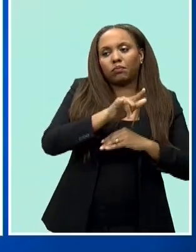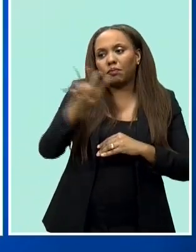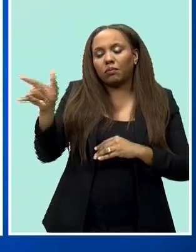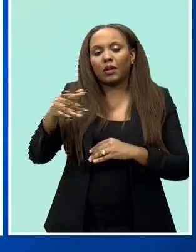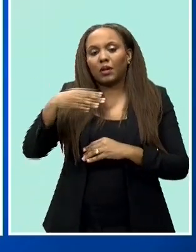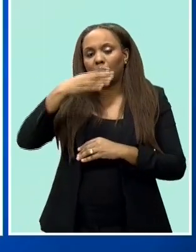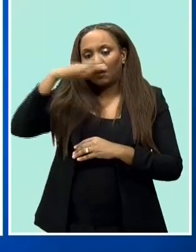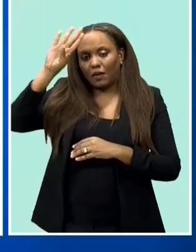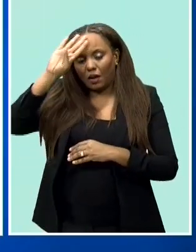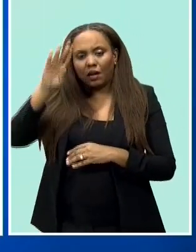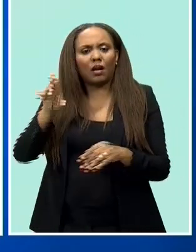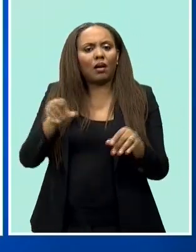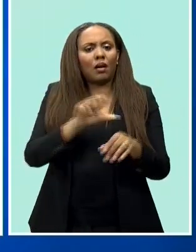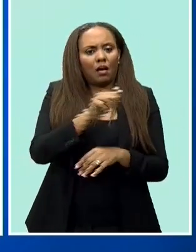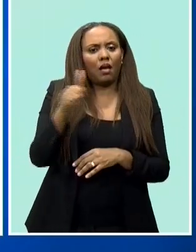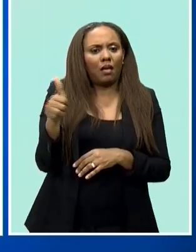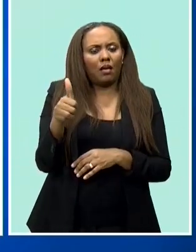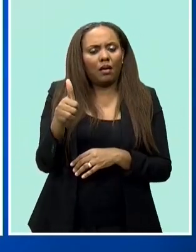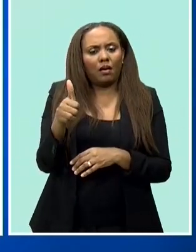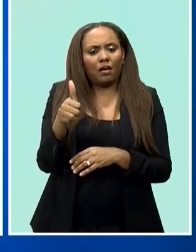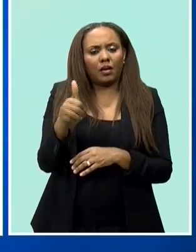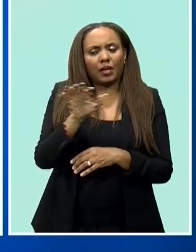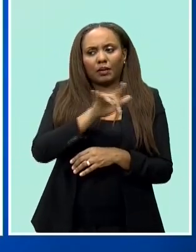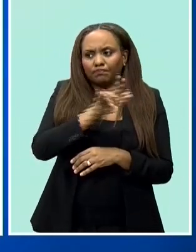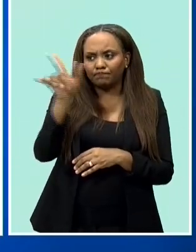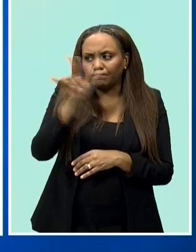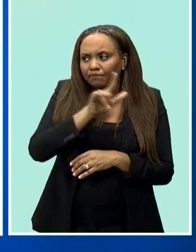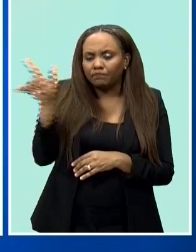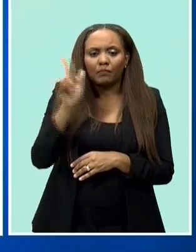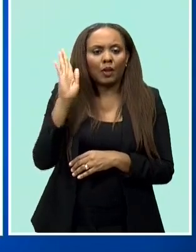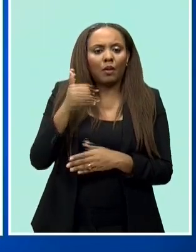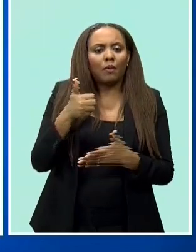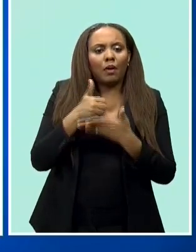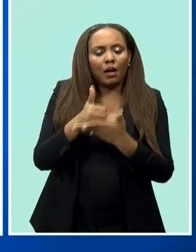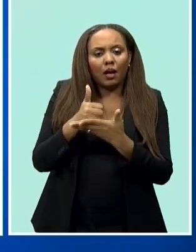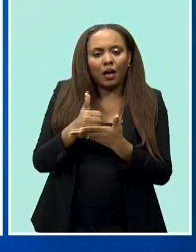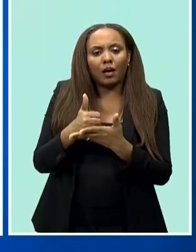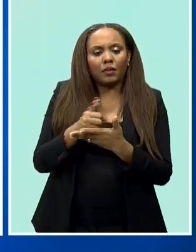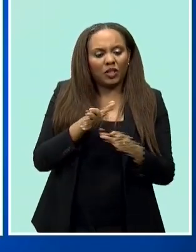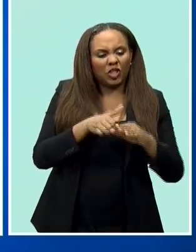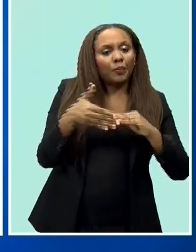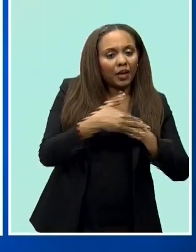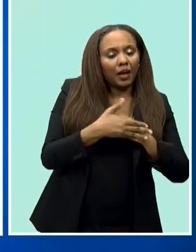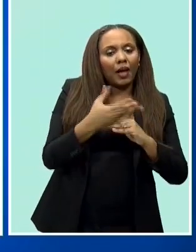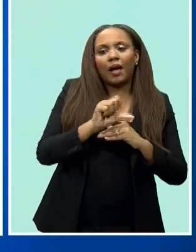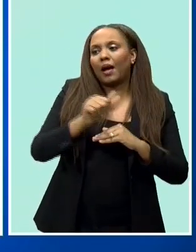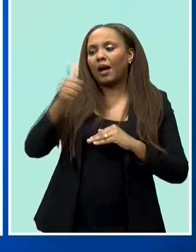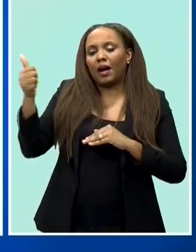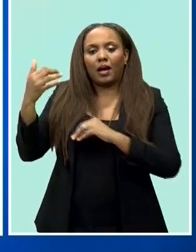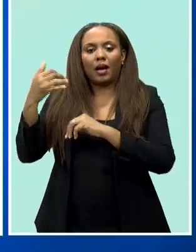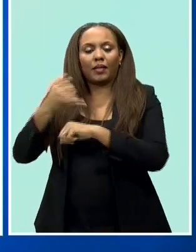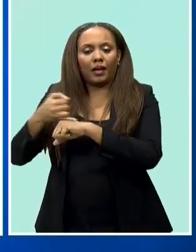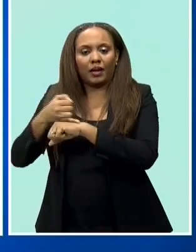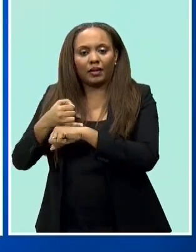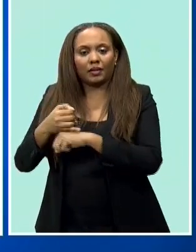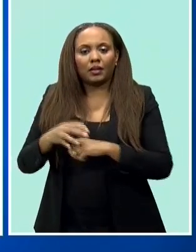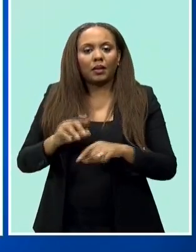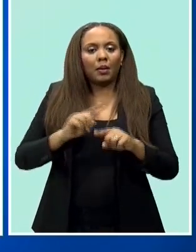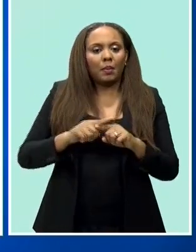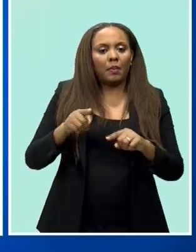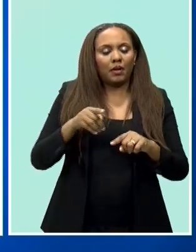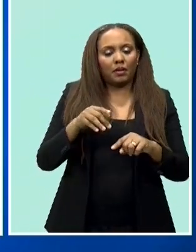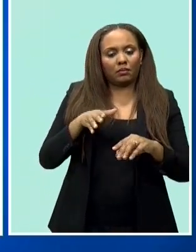have some other routes that are coming up pretty soon that will help that connectivity throughout the region. But Kingston Barbados for us is a